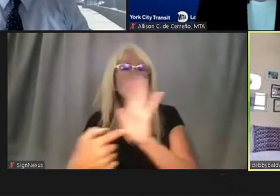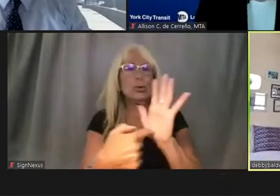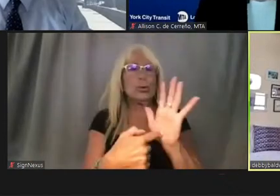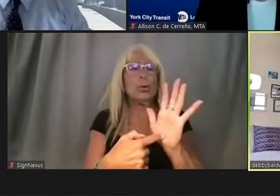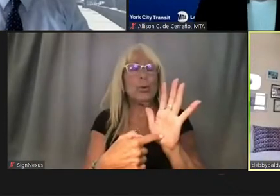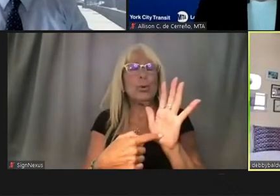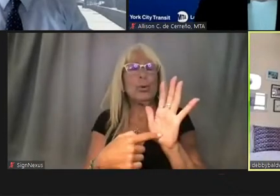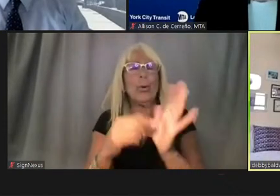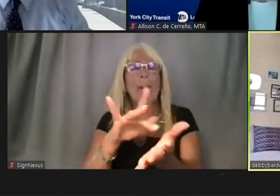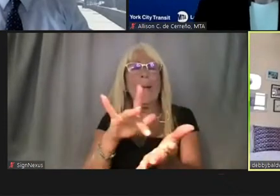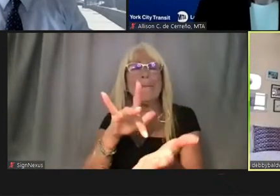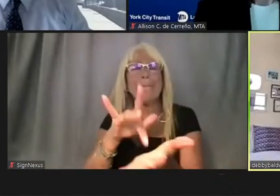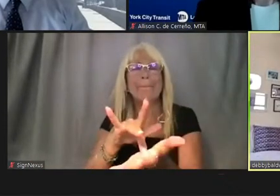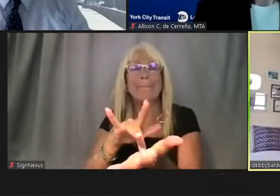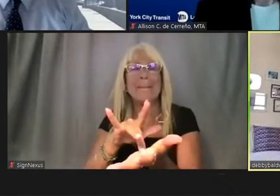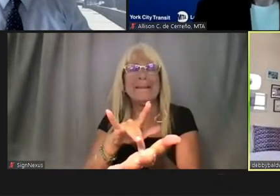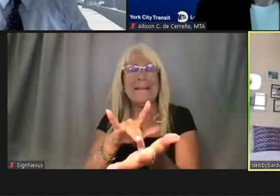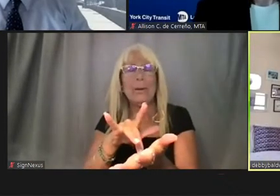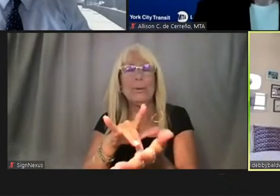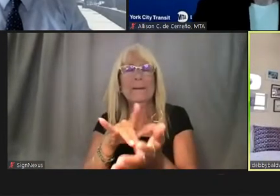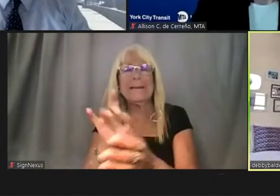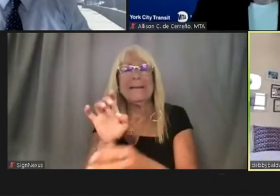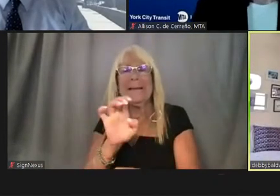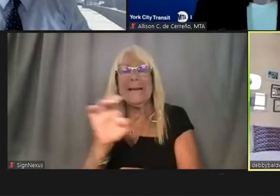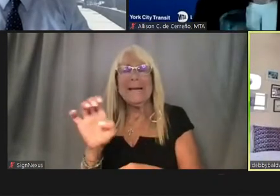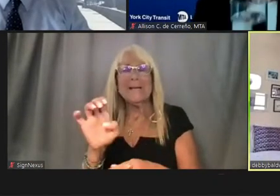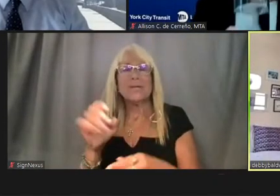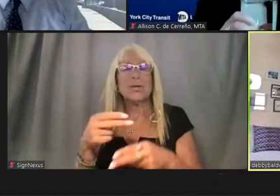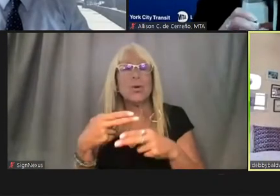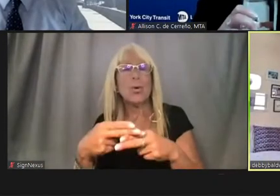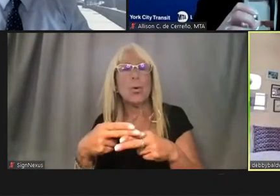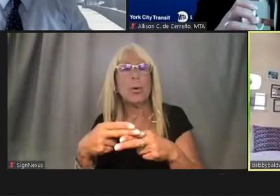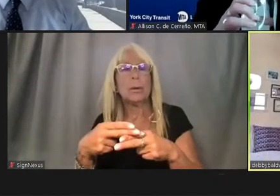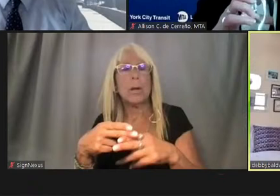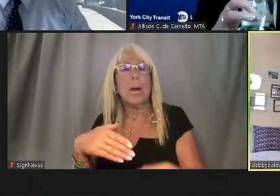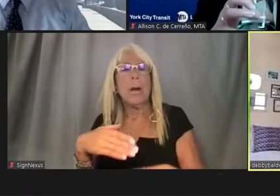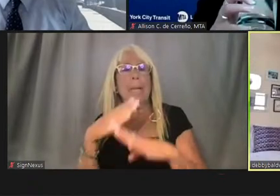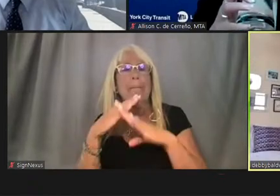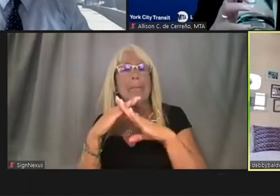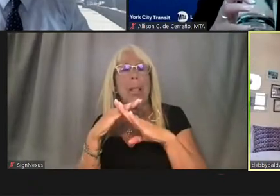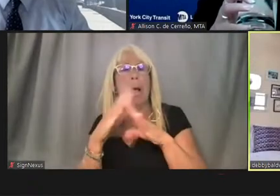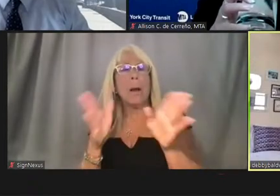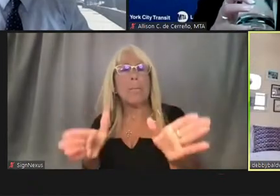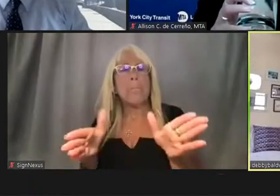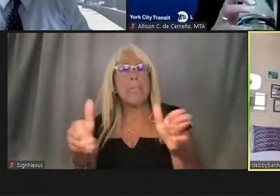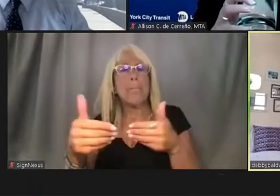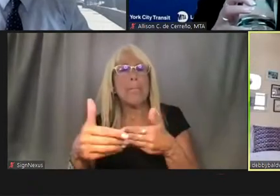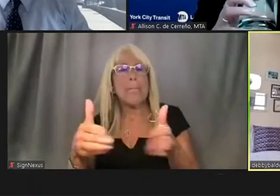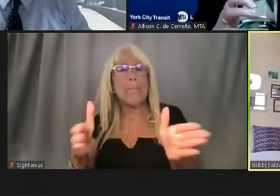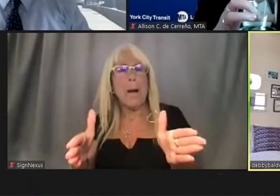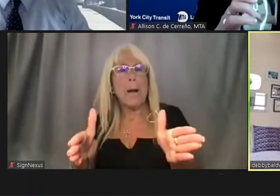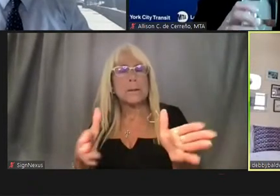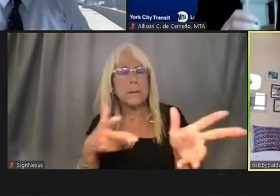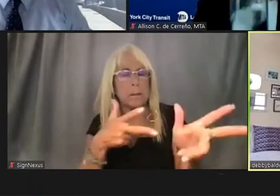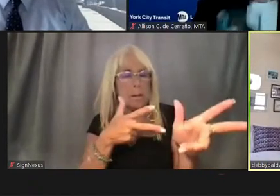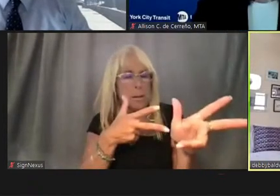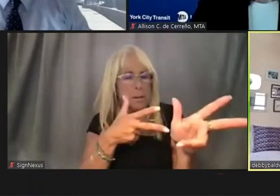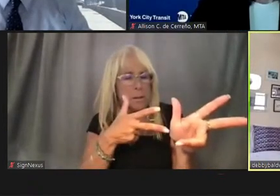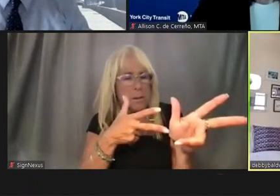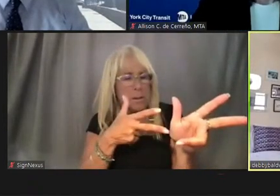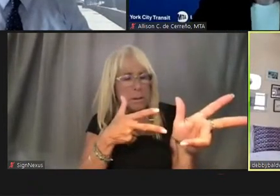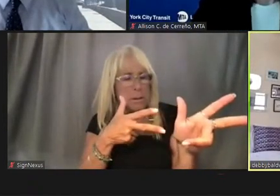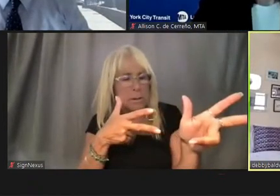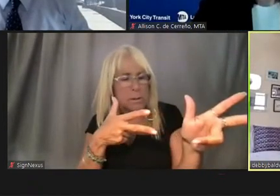the blocked box pedestrians have learned to thread their way between clashing bumpers and fuming